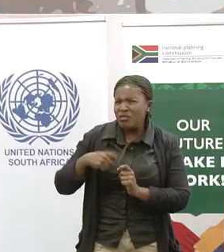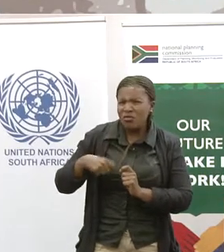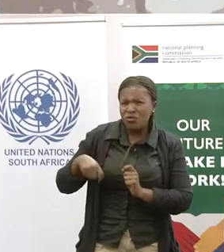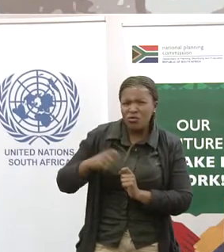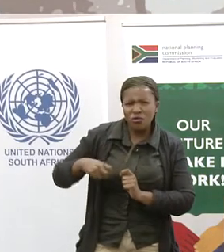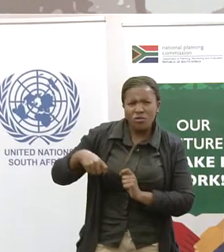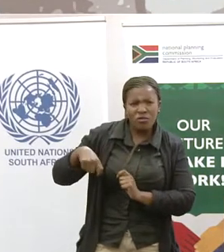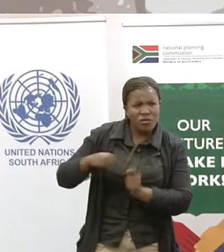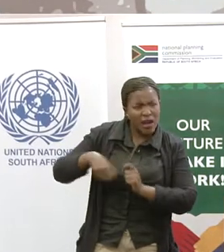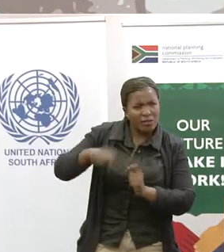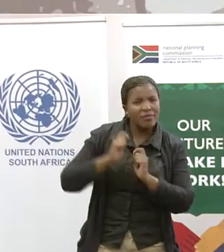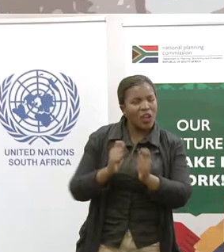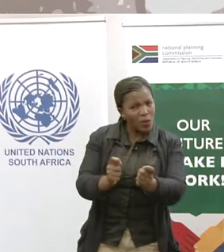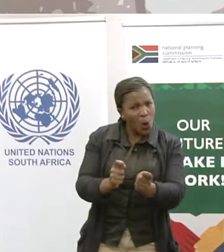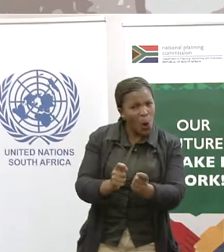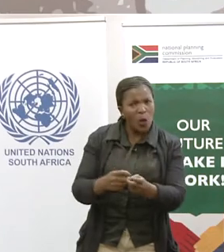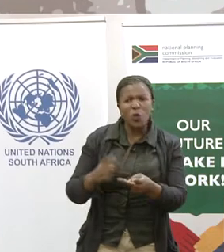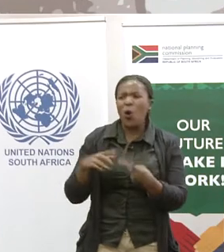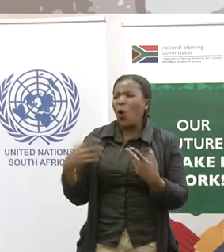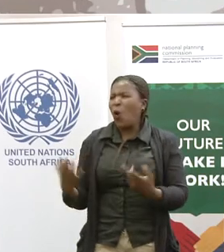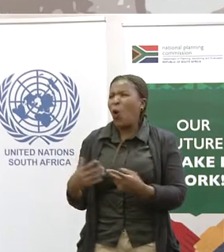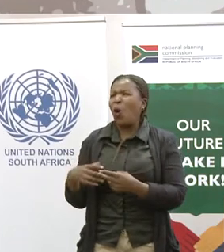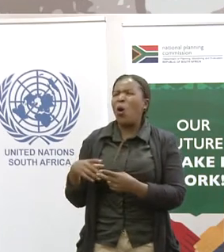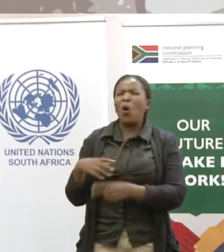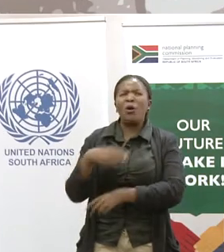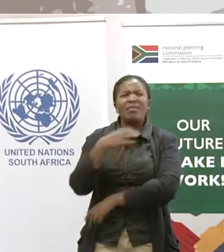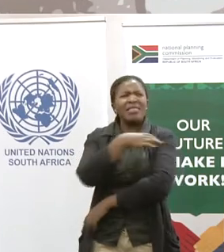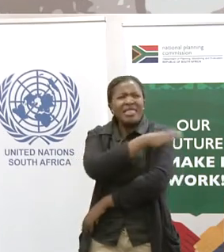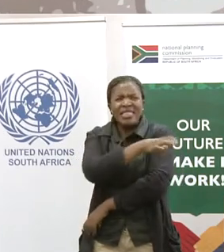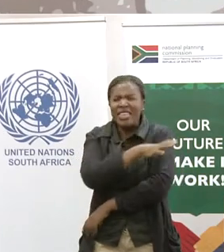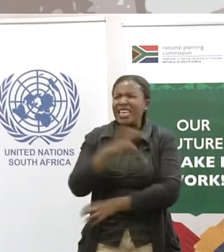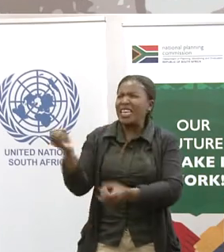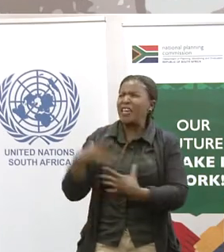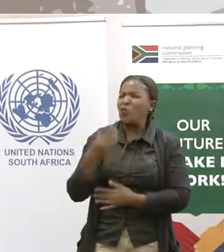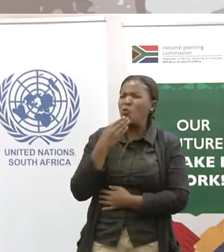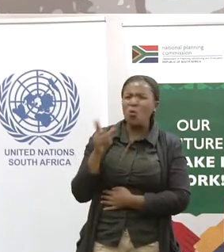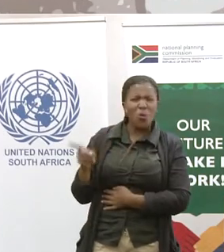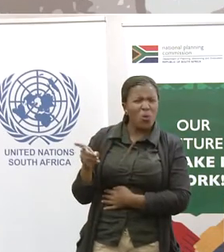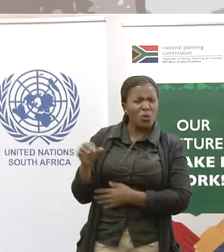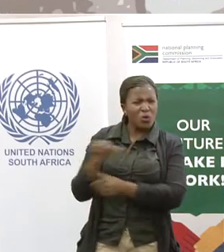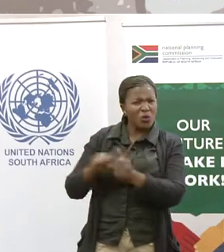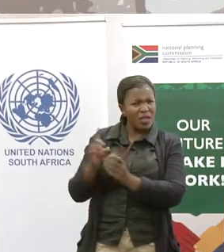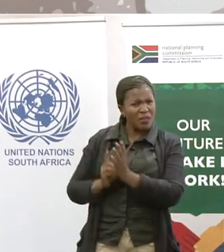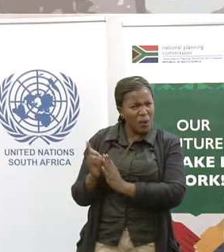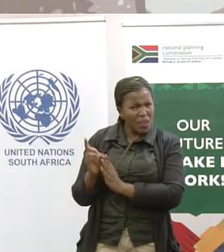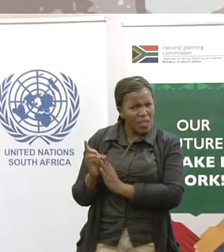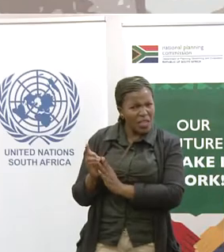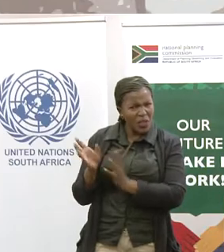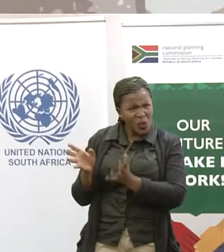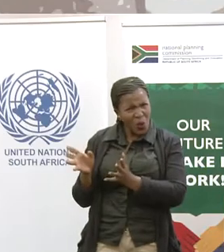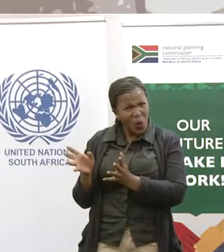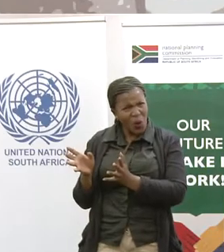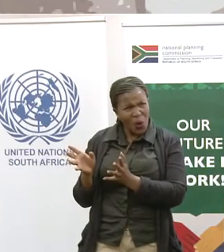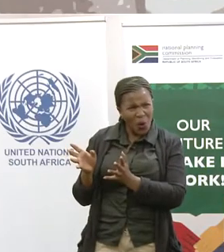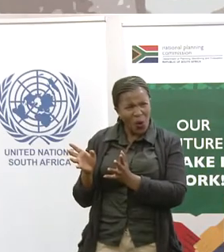clinics? We don't want the containment. We want inclusion across